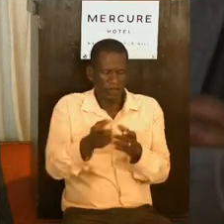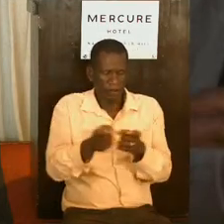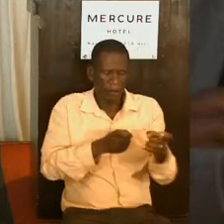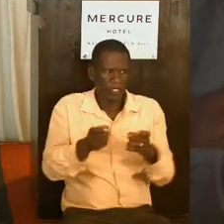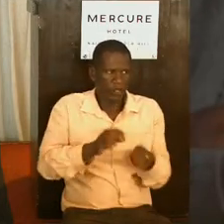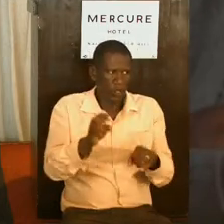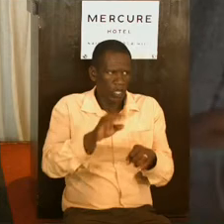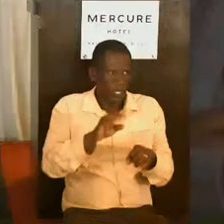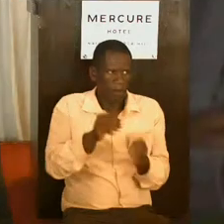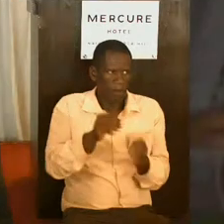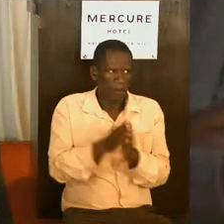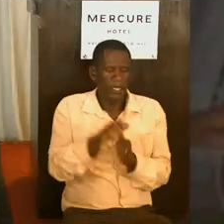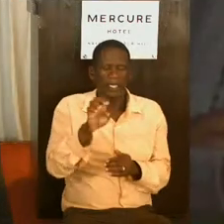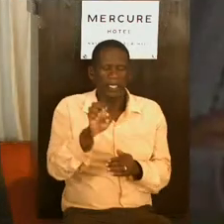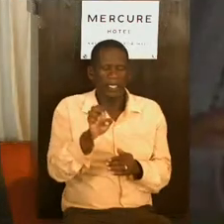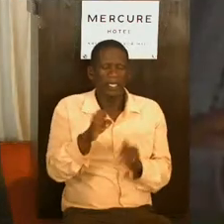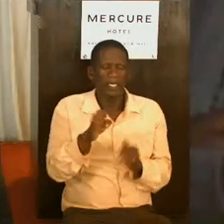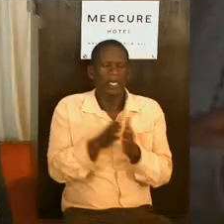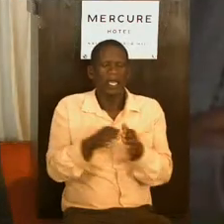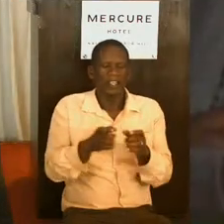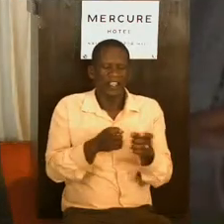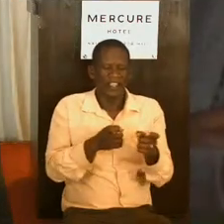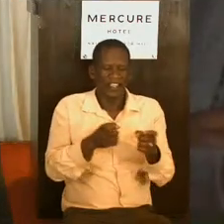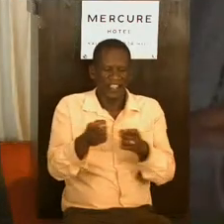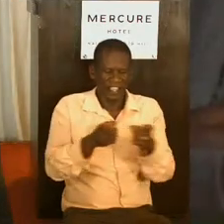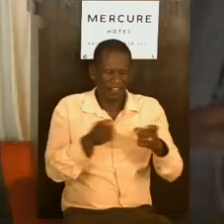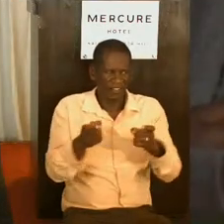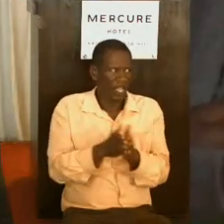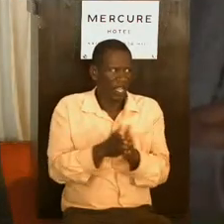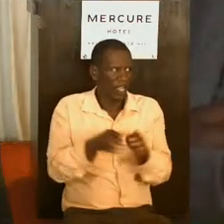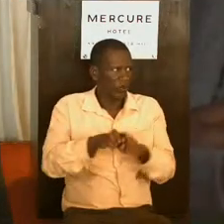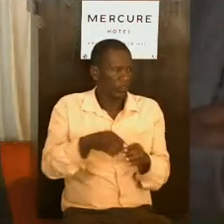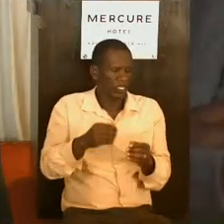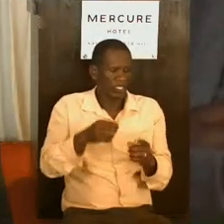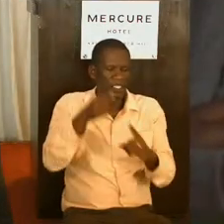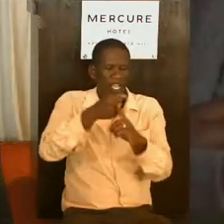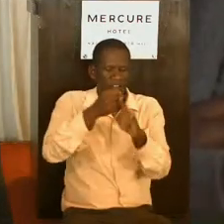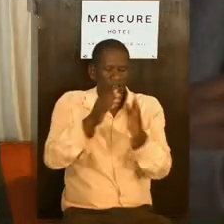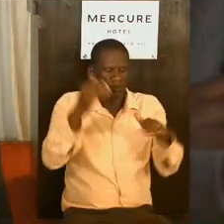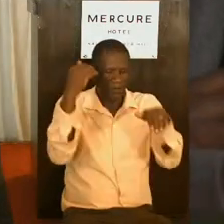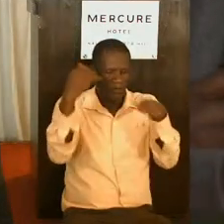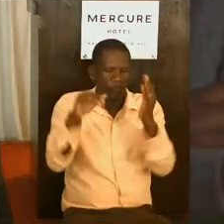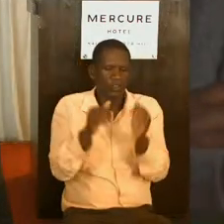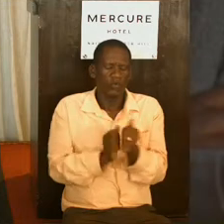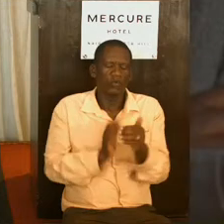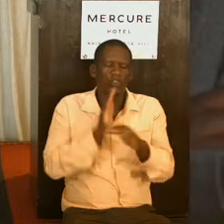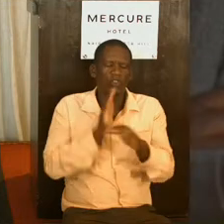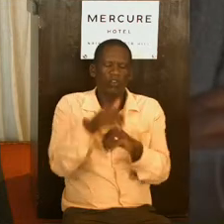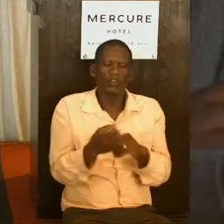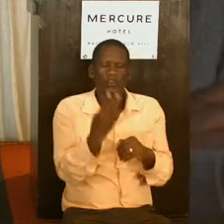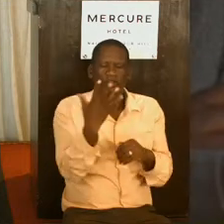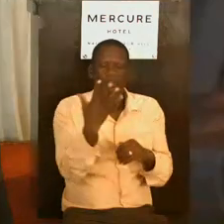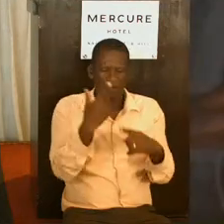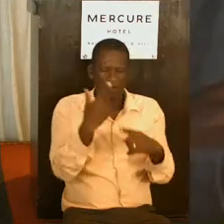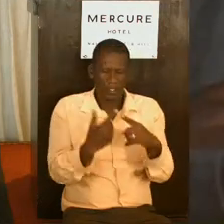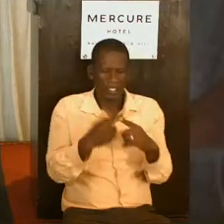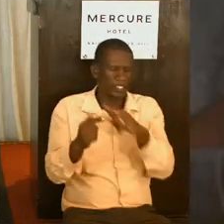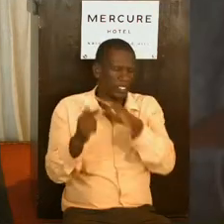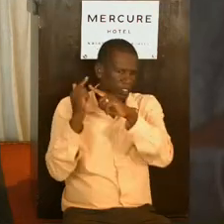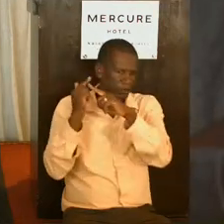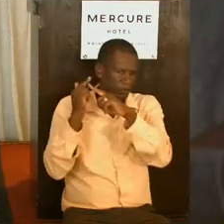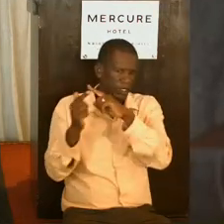monitoring evaluation governance he's an advocacy expert with over 25 years